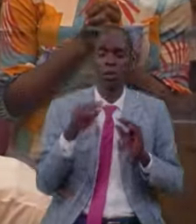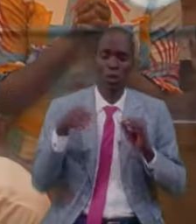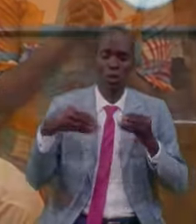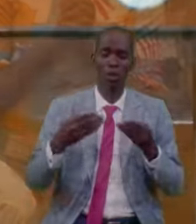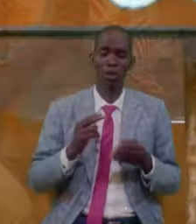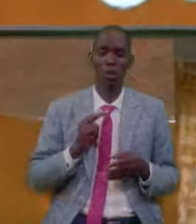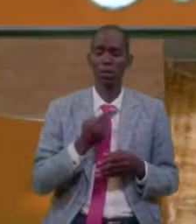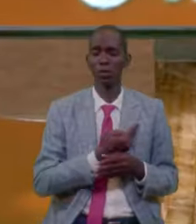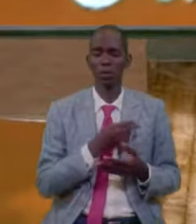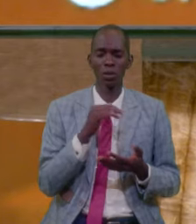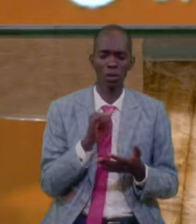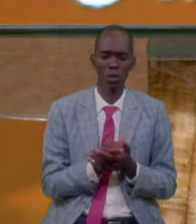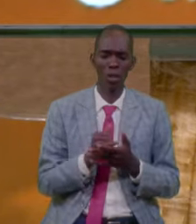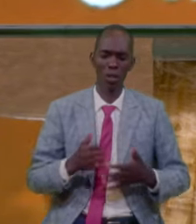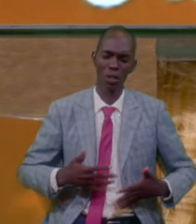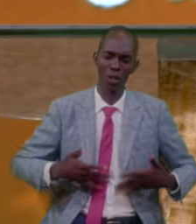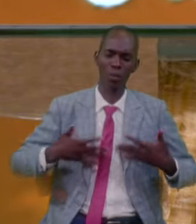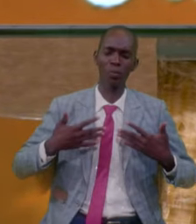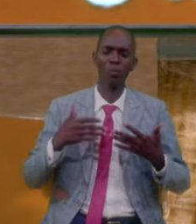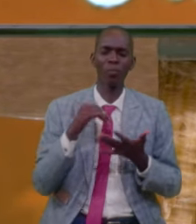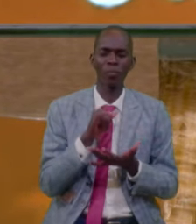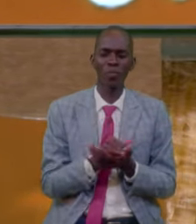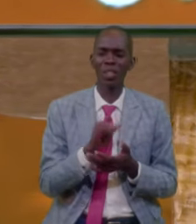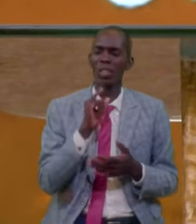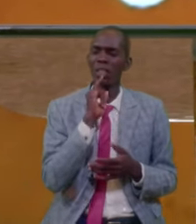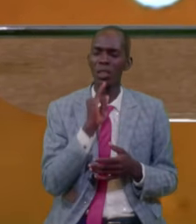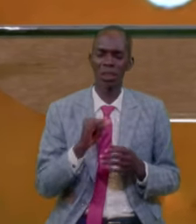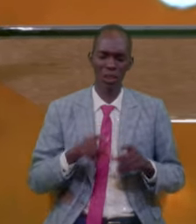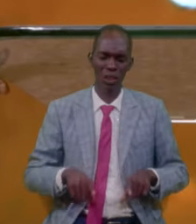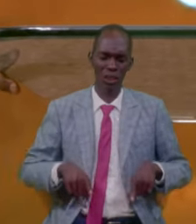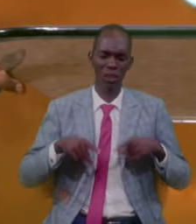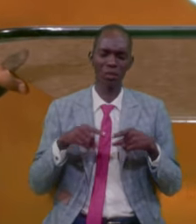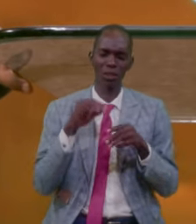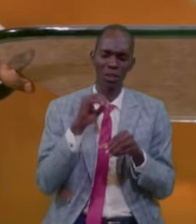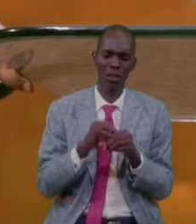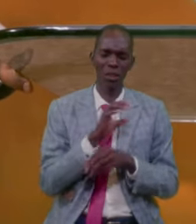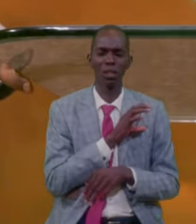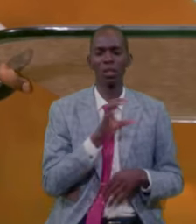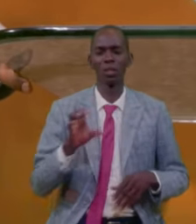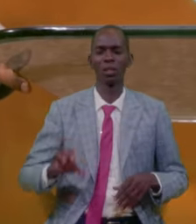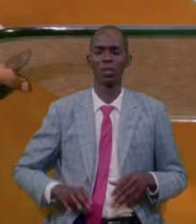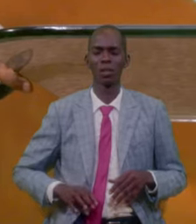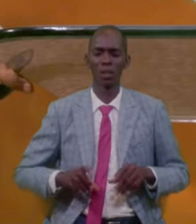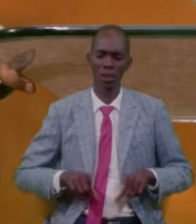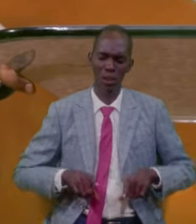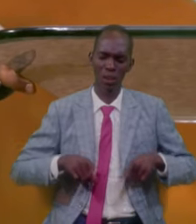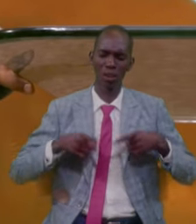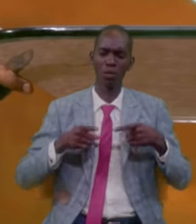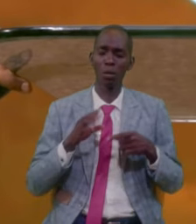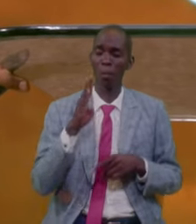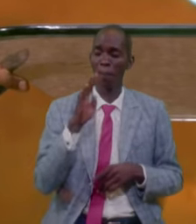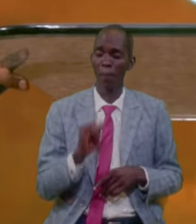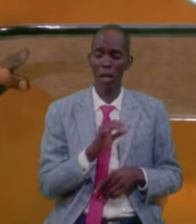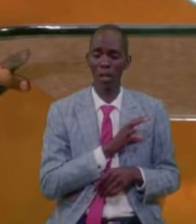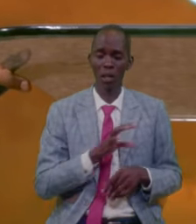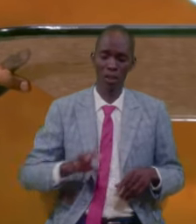that life that is lived in Christ, lived by